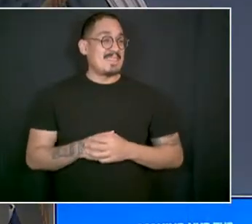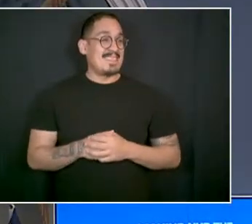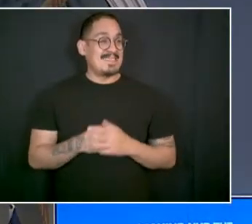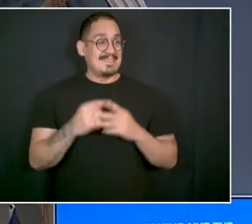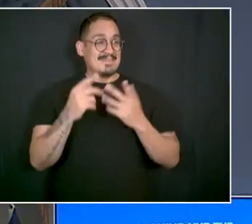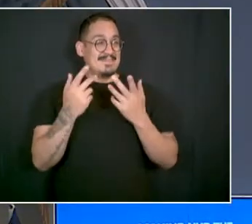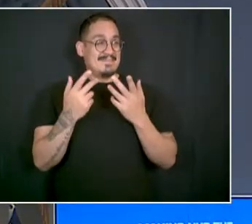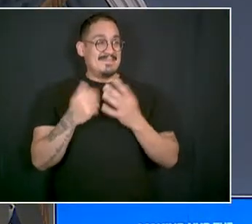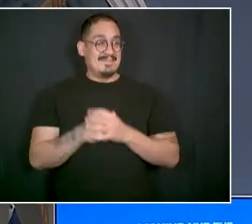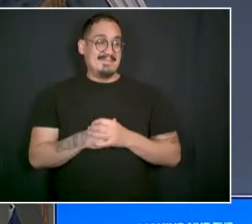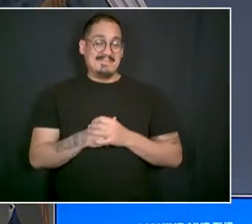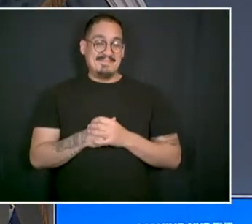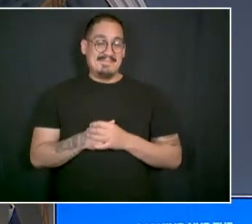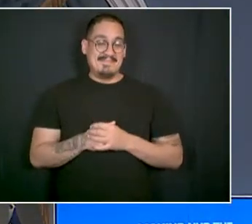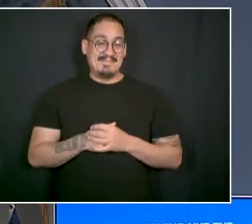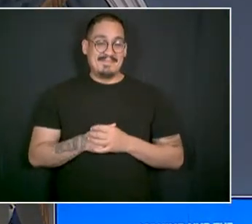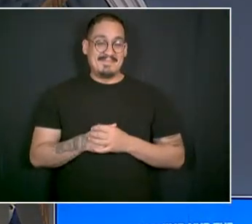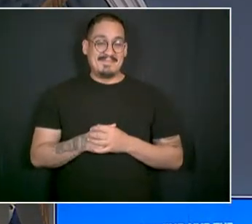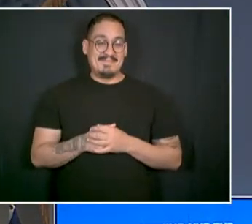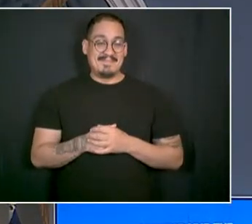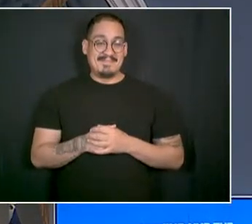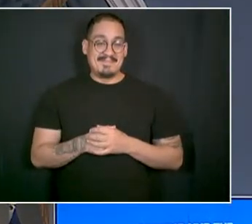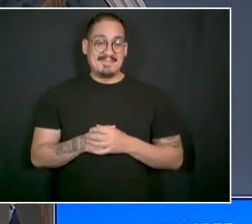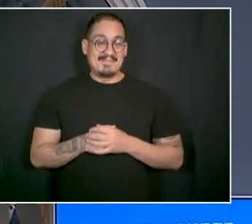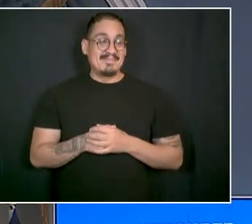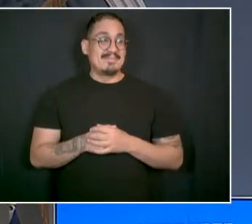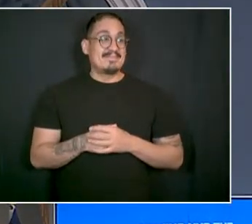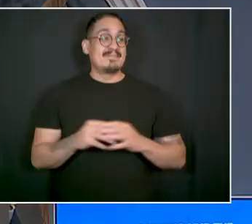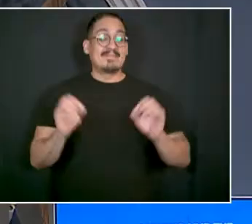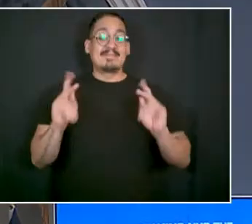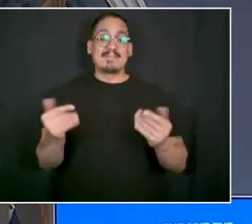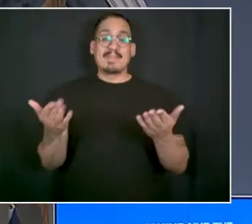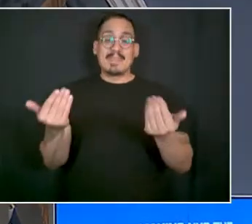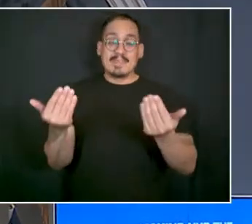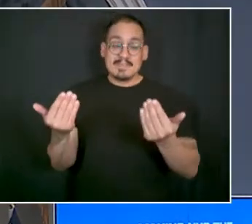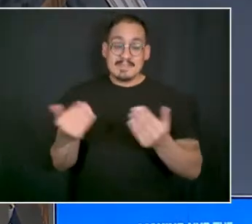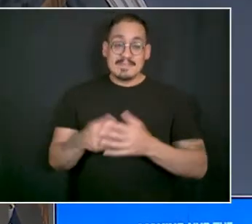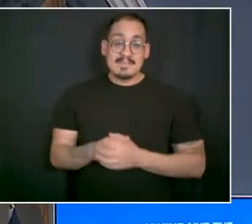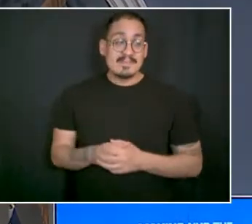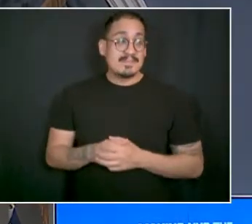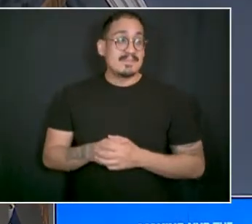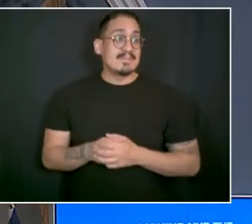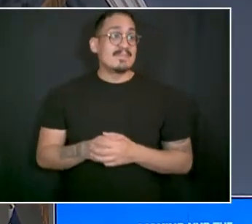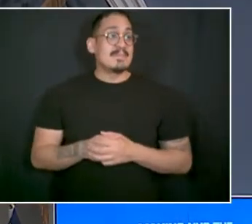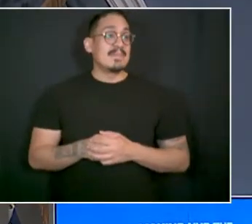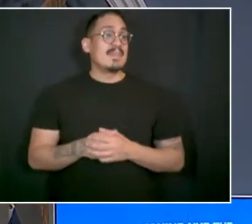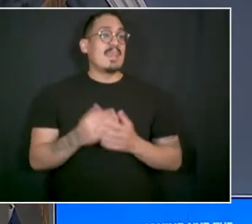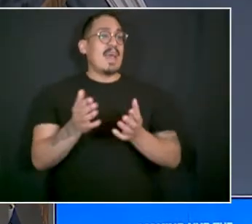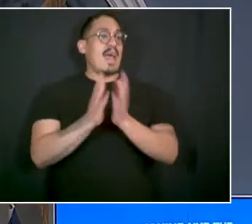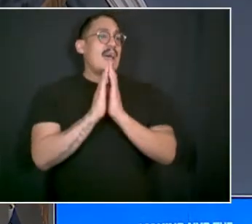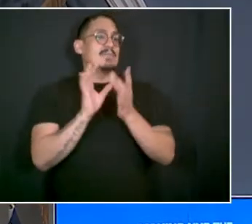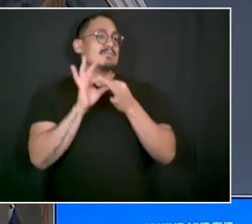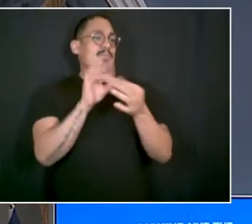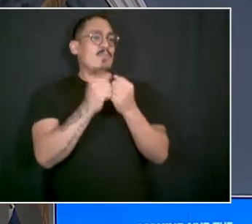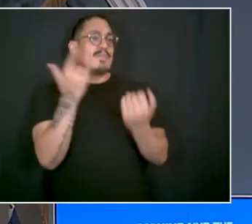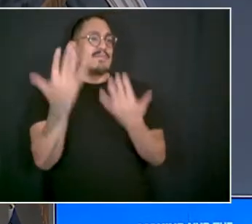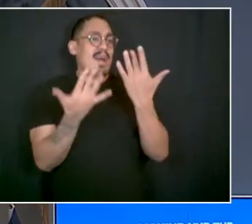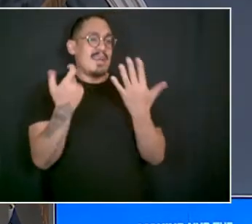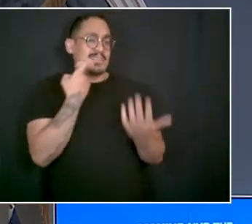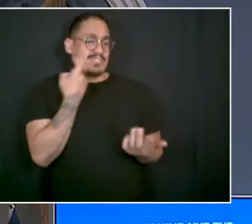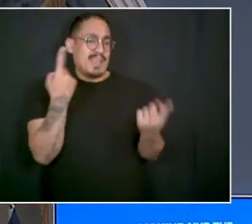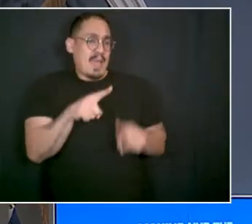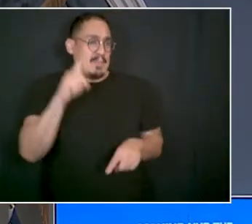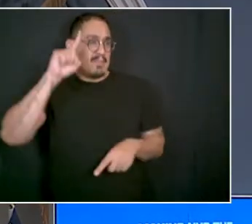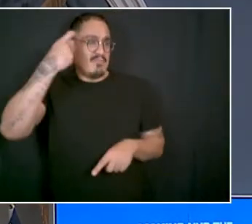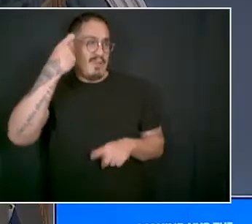Back here. What's happening? I wanted to ask you about a fire that happened in the Bronx a couple weeks ago on Jerome Avenue. There were Yes. a lot of businesses